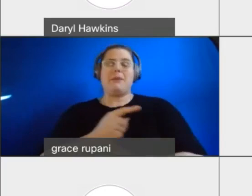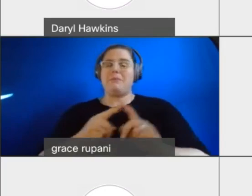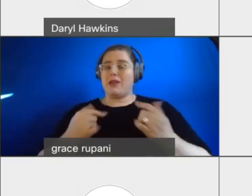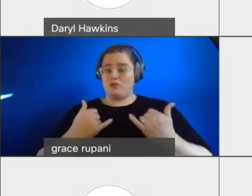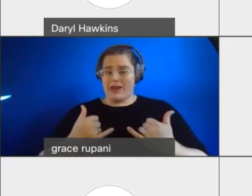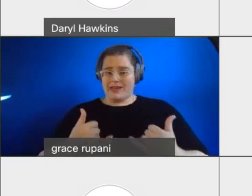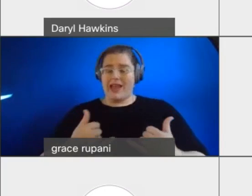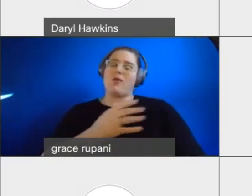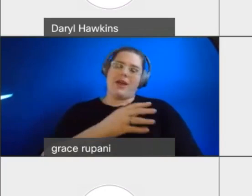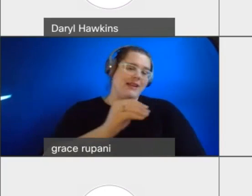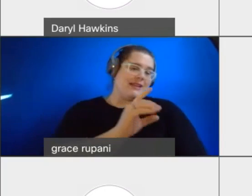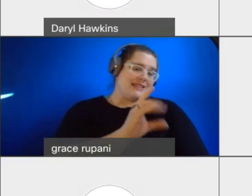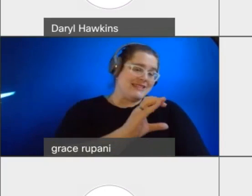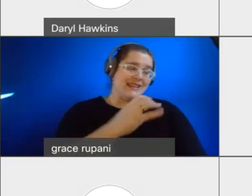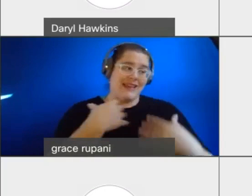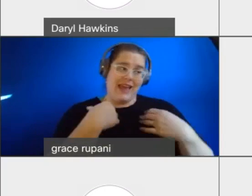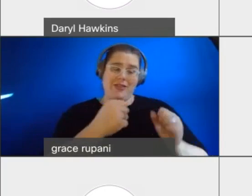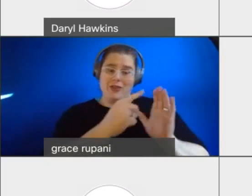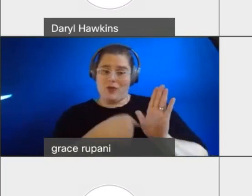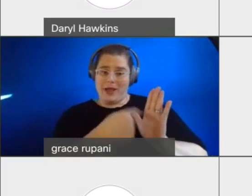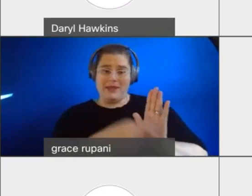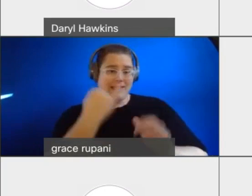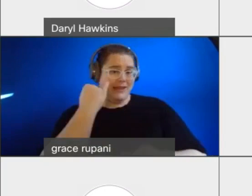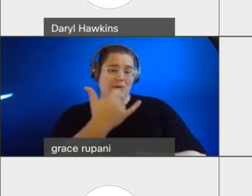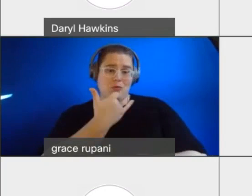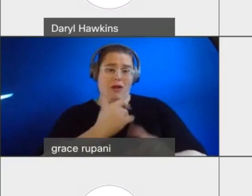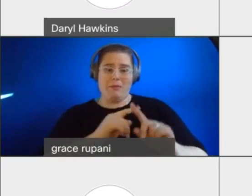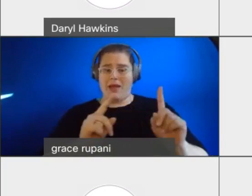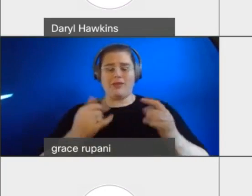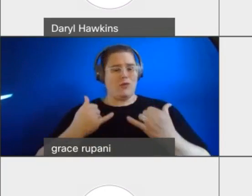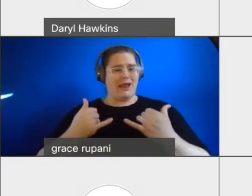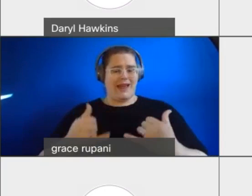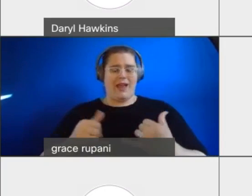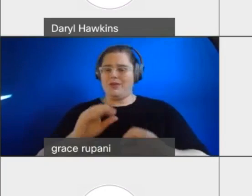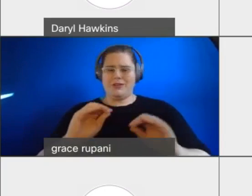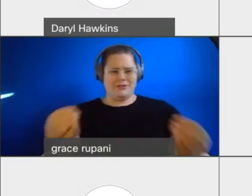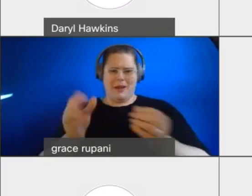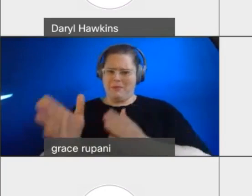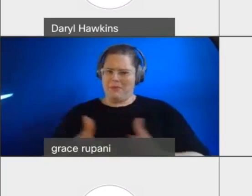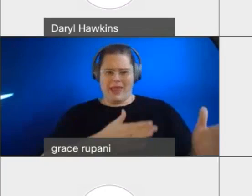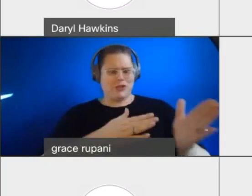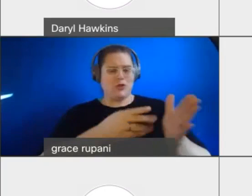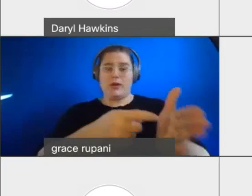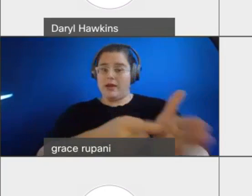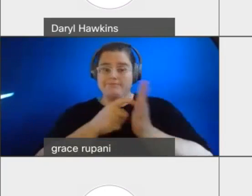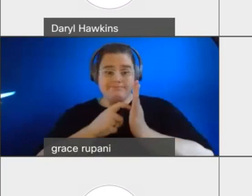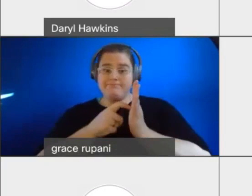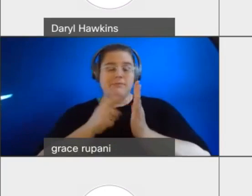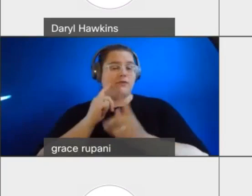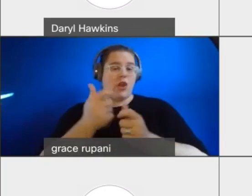correct me if I'm wrong, at this time, there is no intent to require the vaccine for anyone. I will